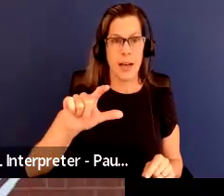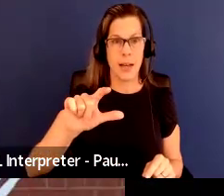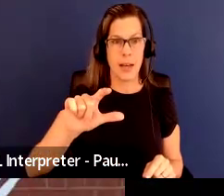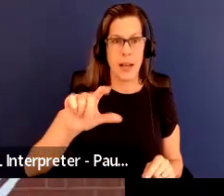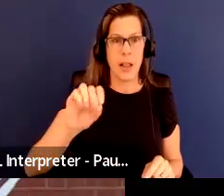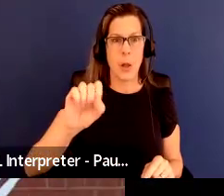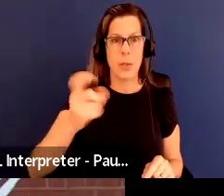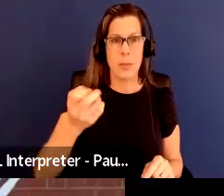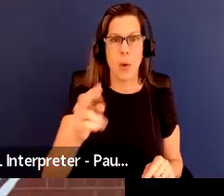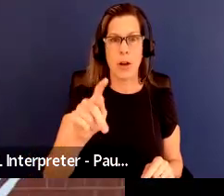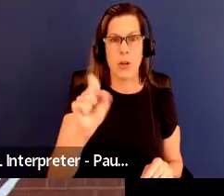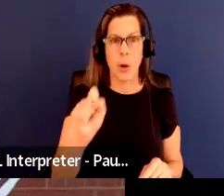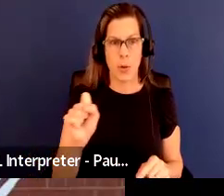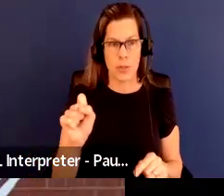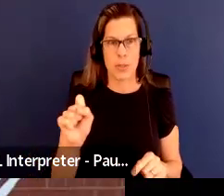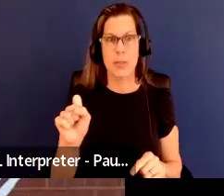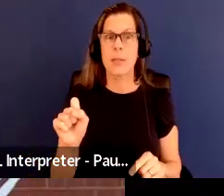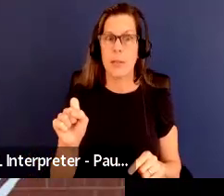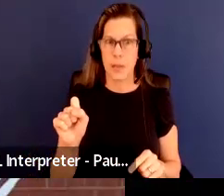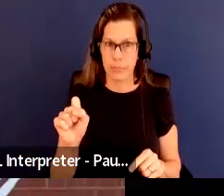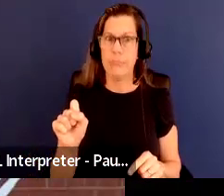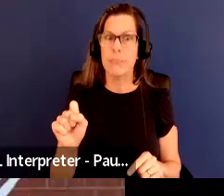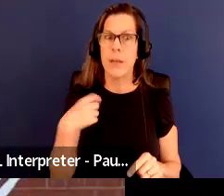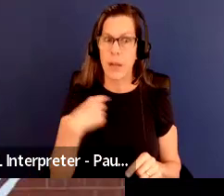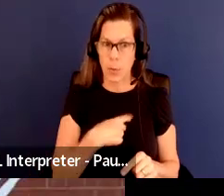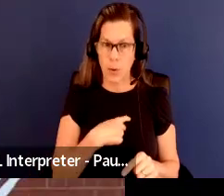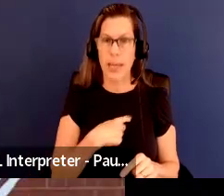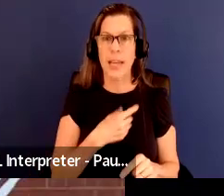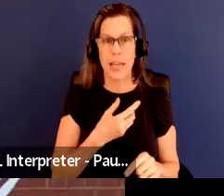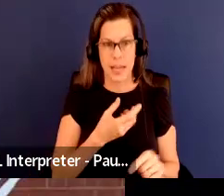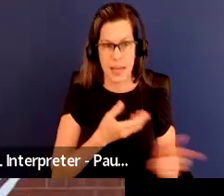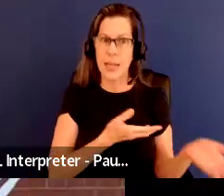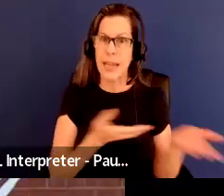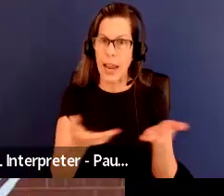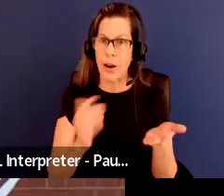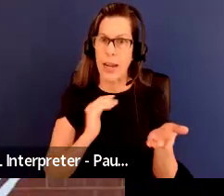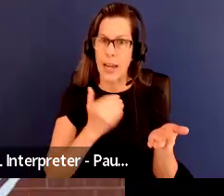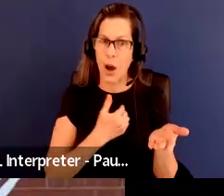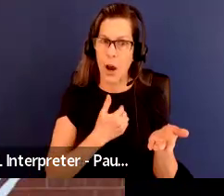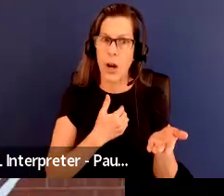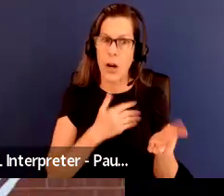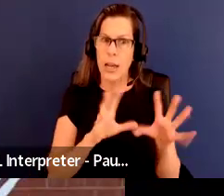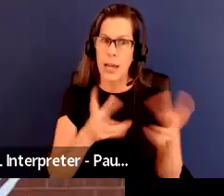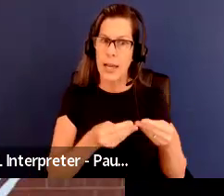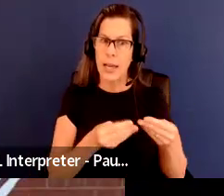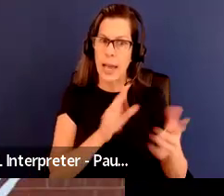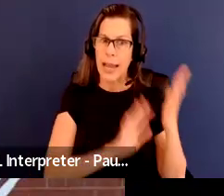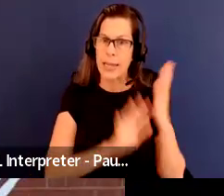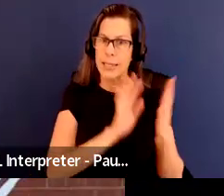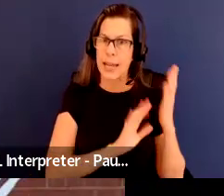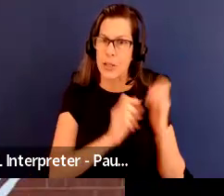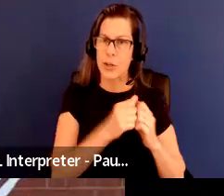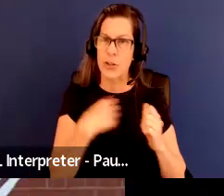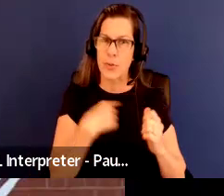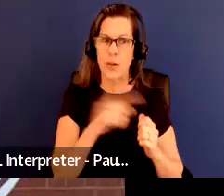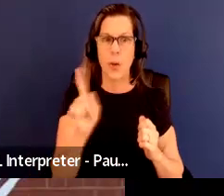who came before them. And I feel like that's what we do. We carry our ancestors with us wherever we go. And I just love that